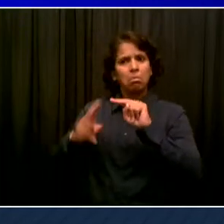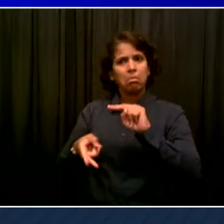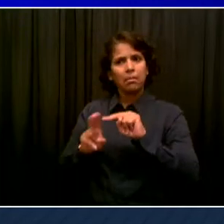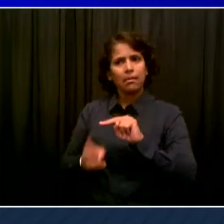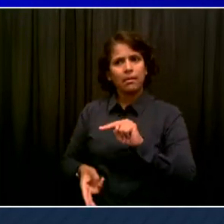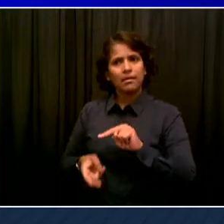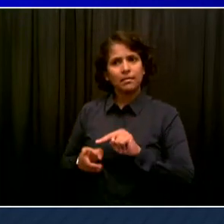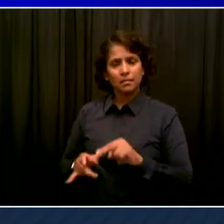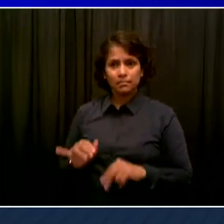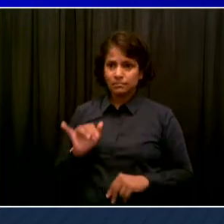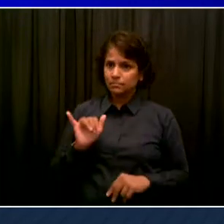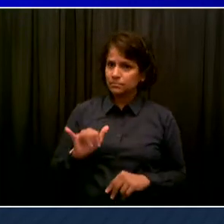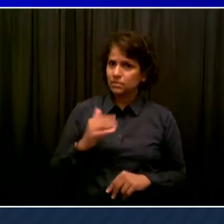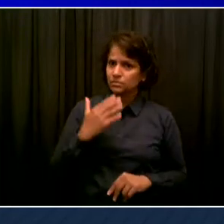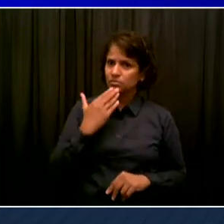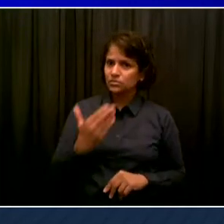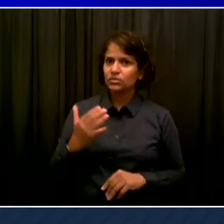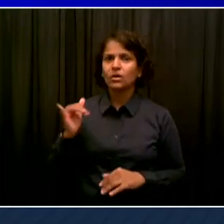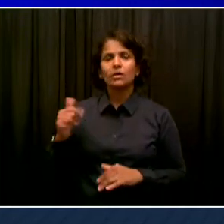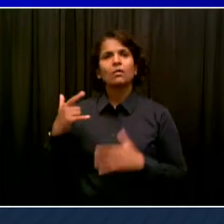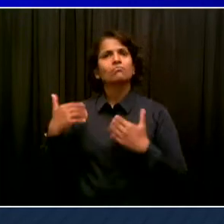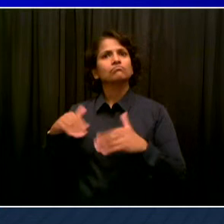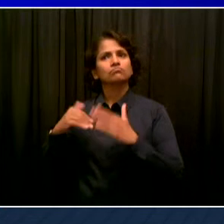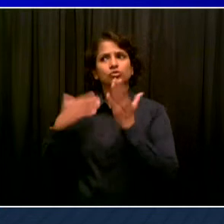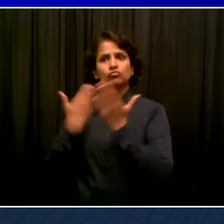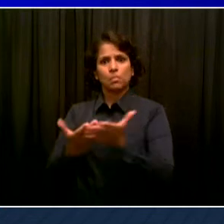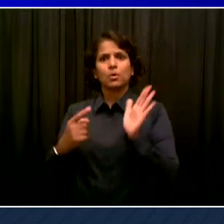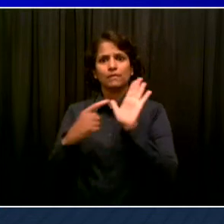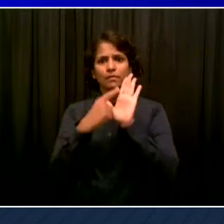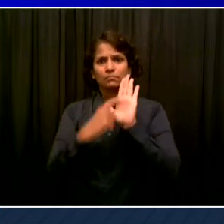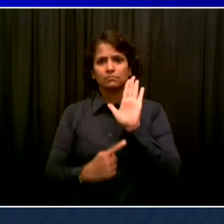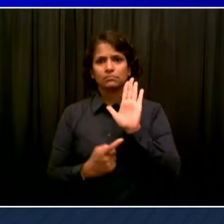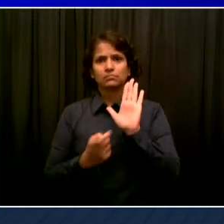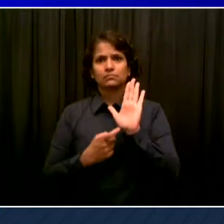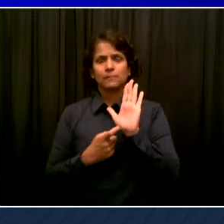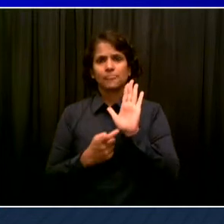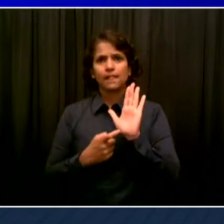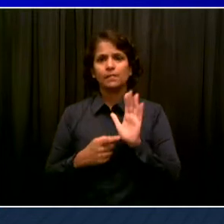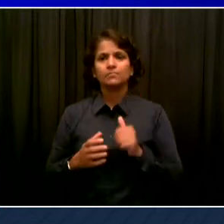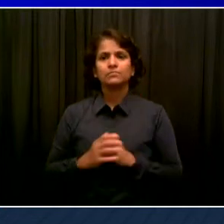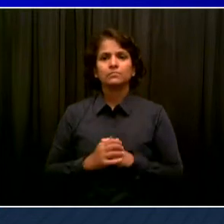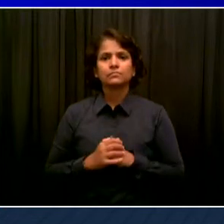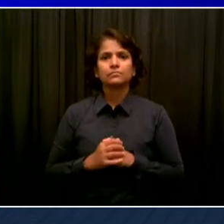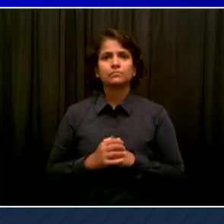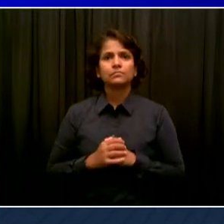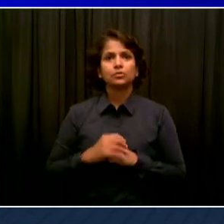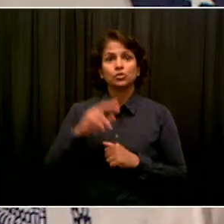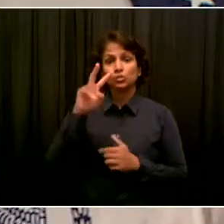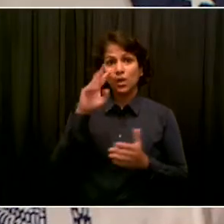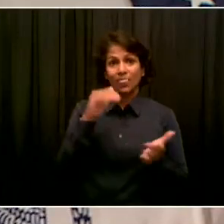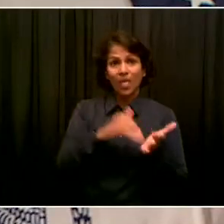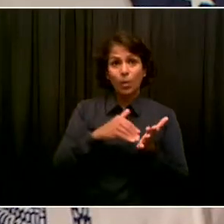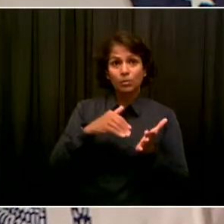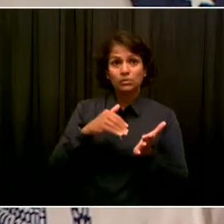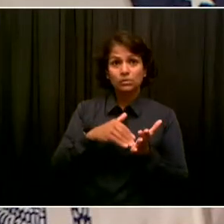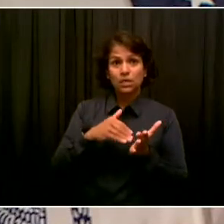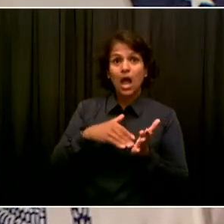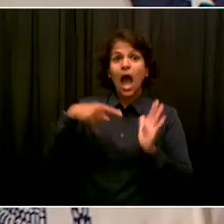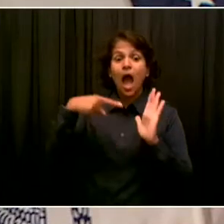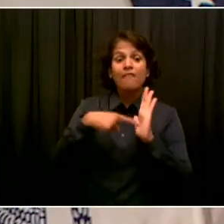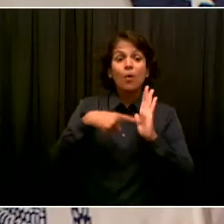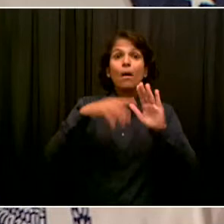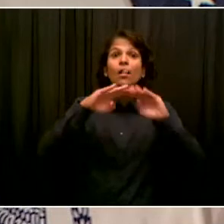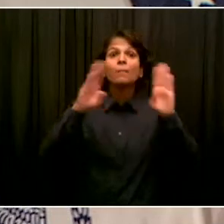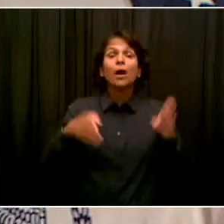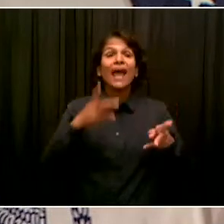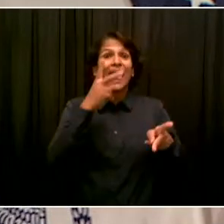working on and building. Almost 200,000 affordable homes preserved or built, over 500 miles of new